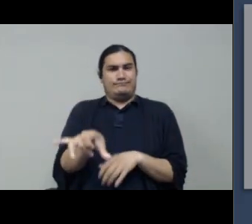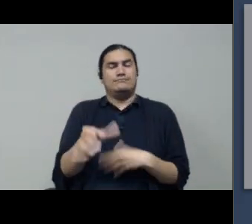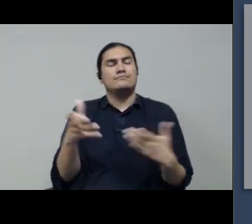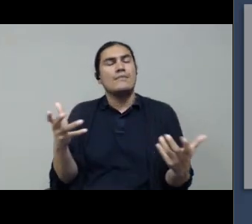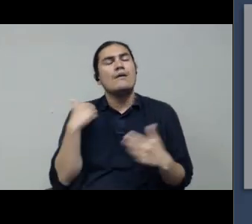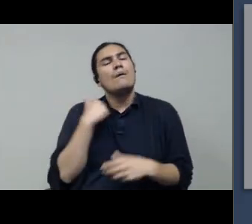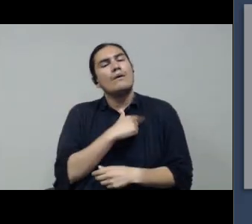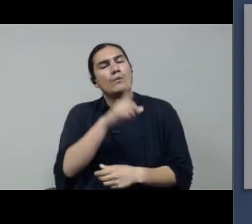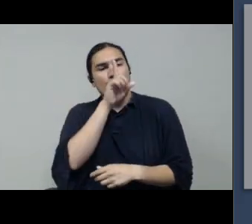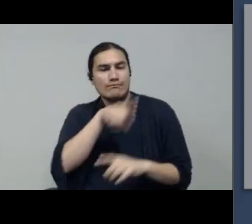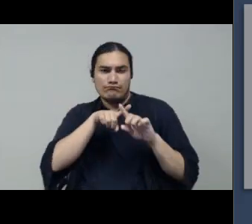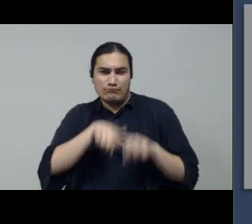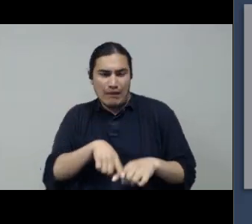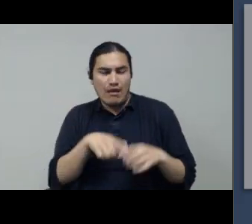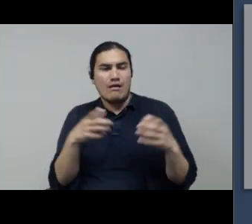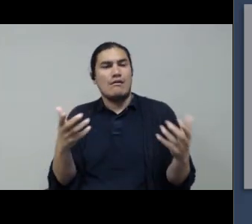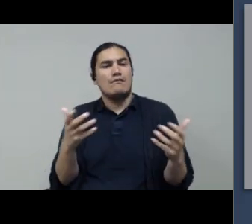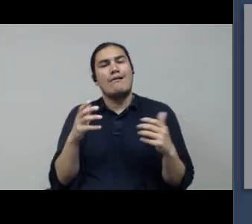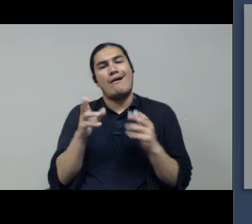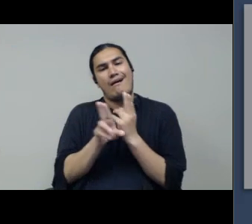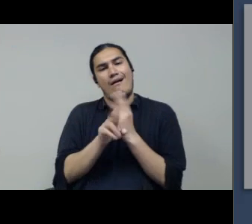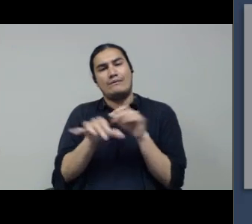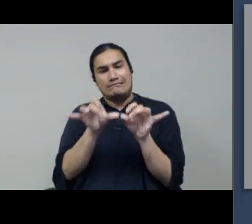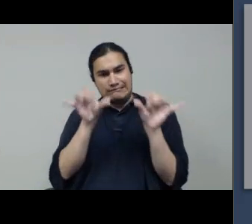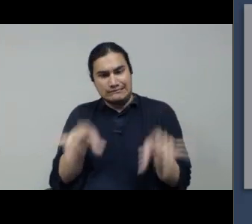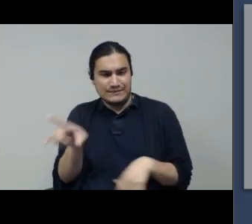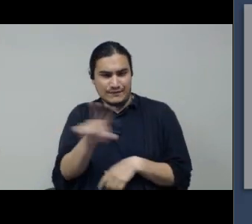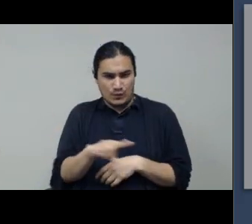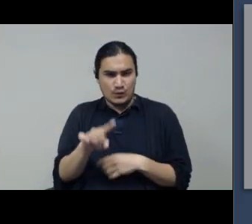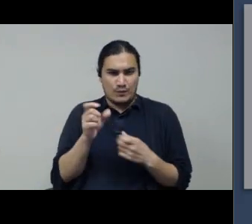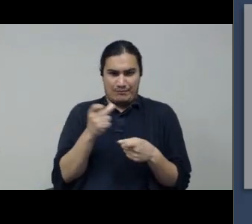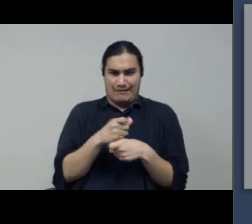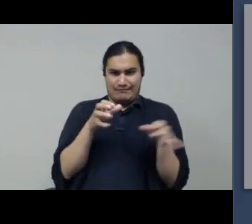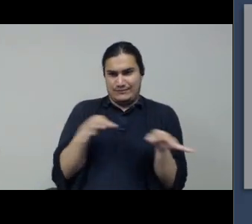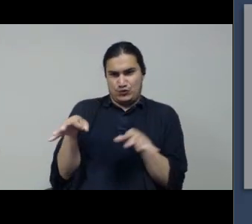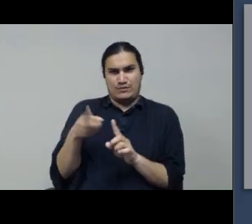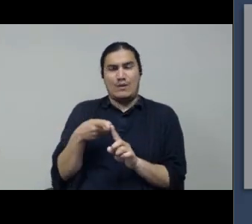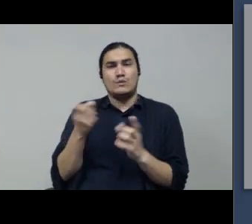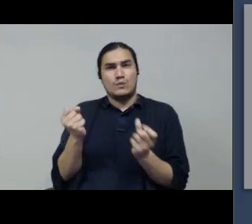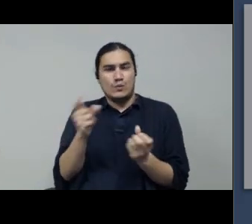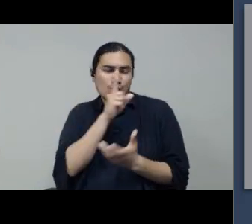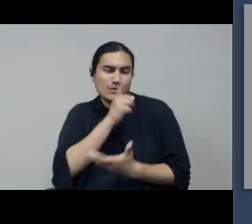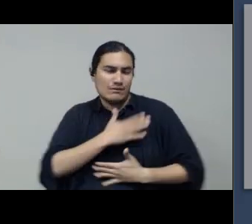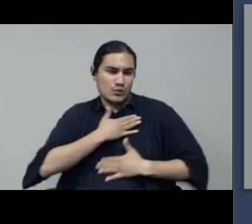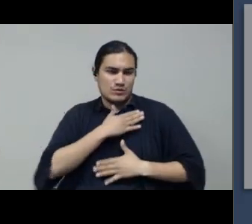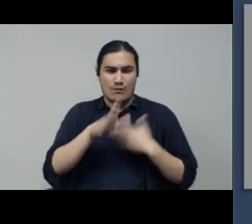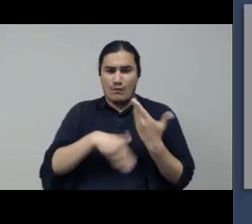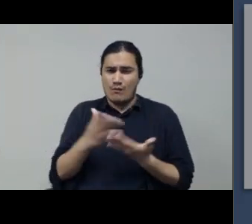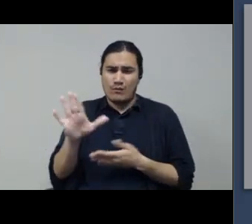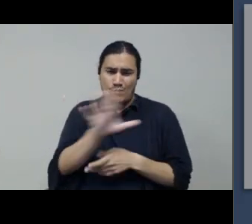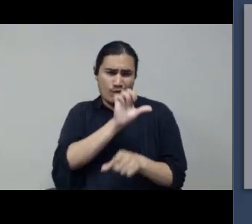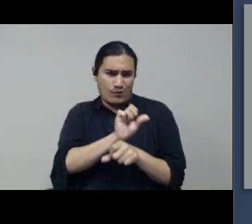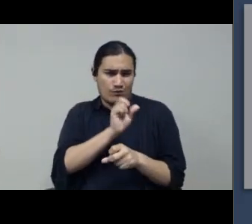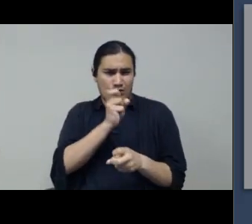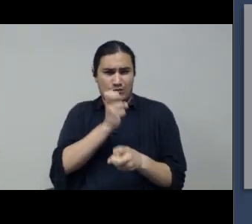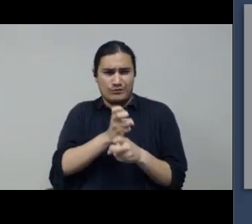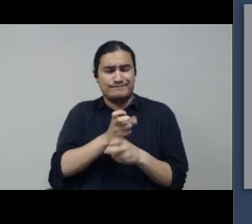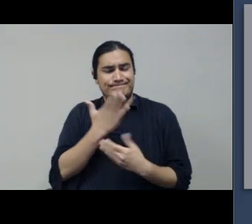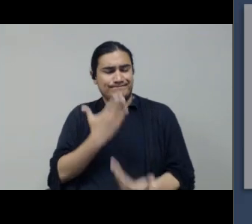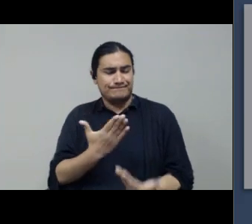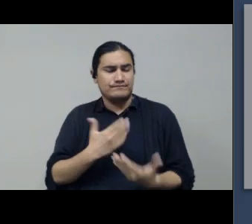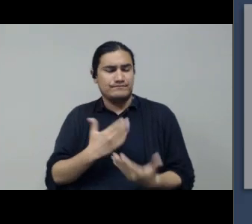heavily rely upon the highway system that you make decisions about. And so we really appreciate all the hard work. I also would like